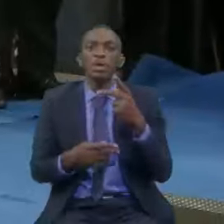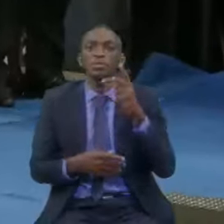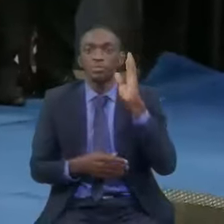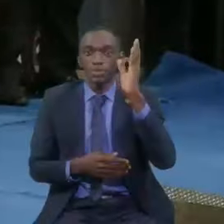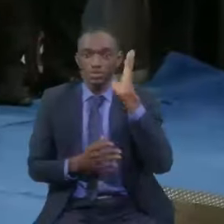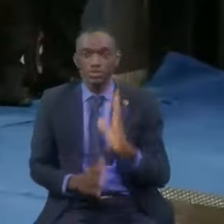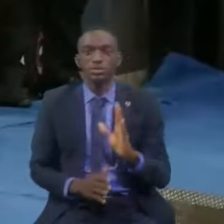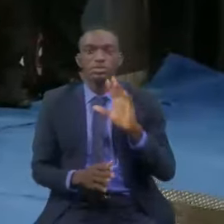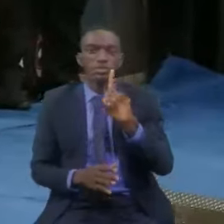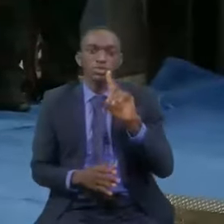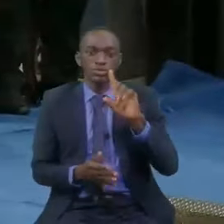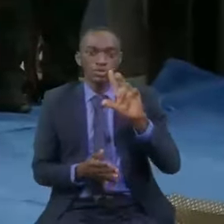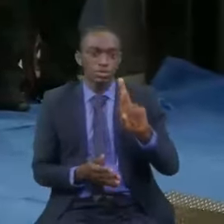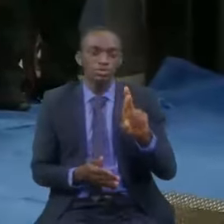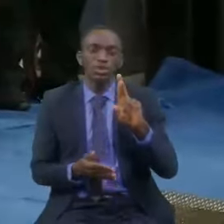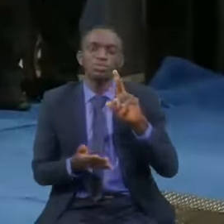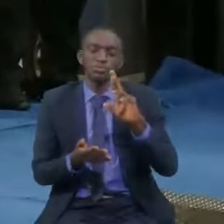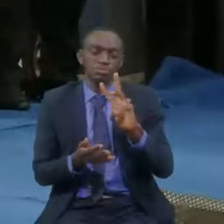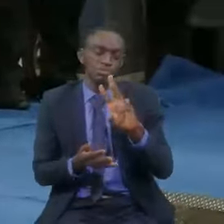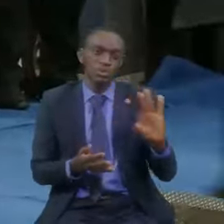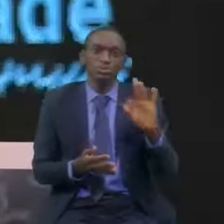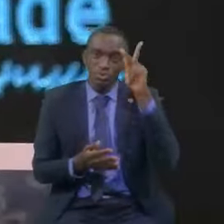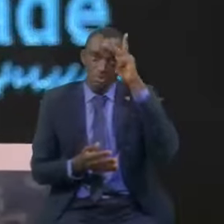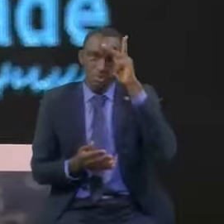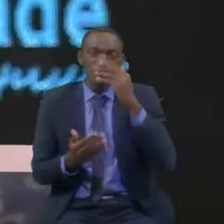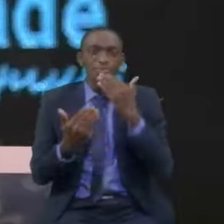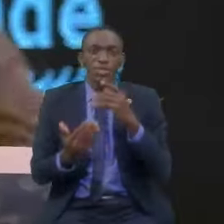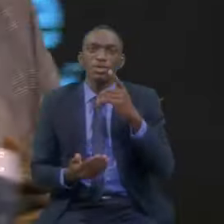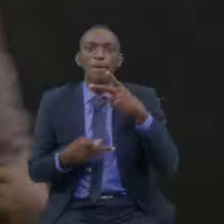Pastor. Everybody praise the Lord.